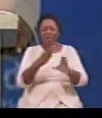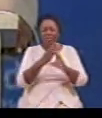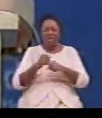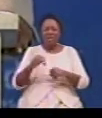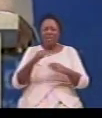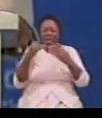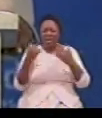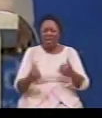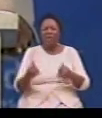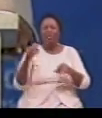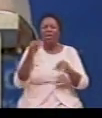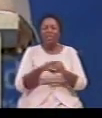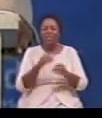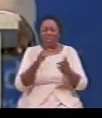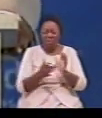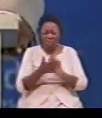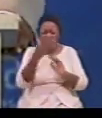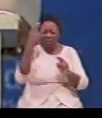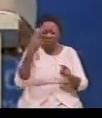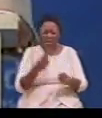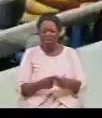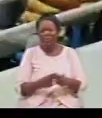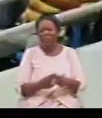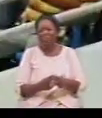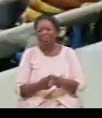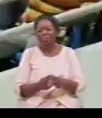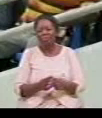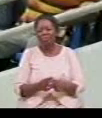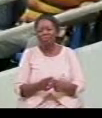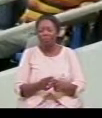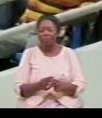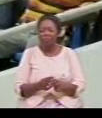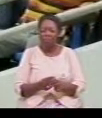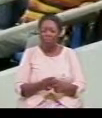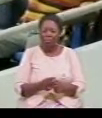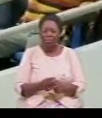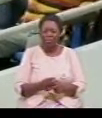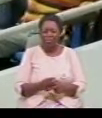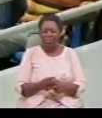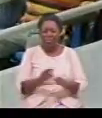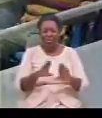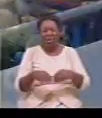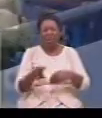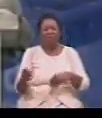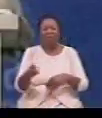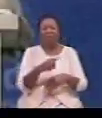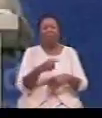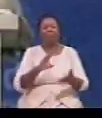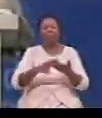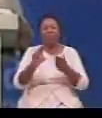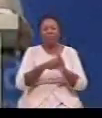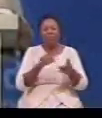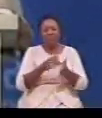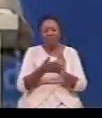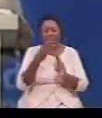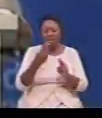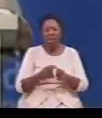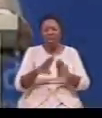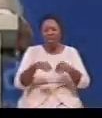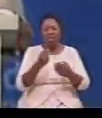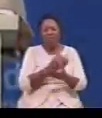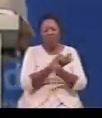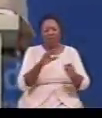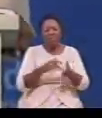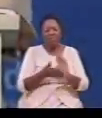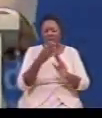receiving now in Jesus' name. Give them forgiveness. Give them